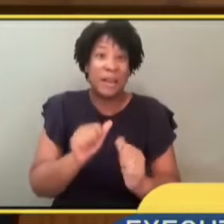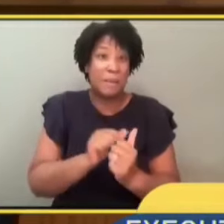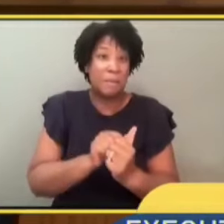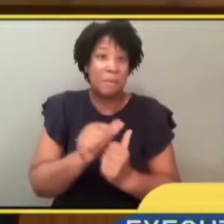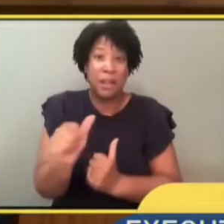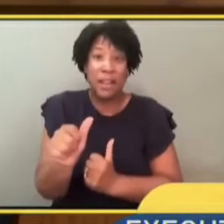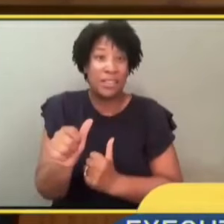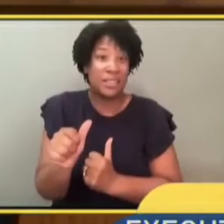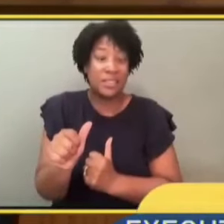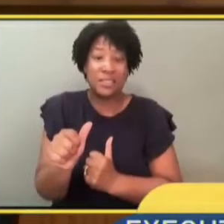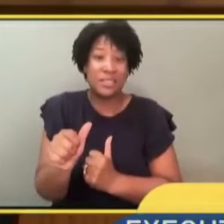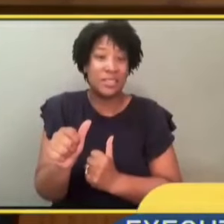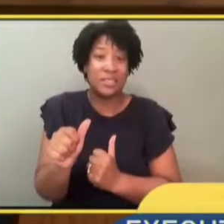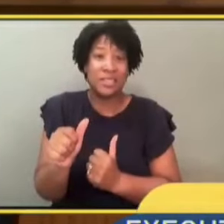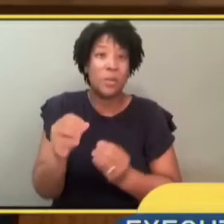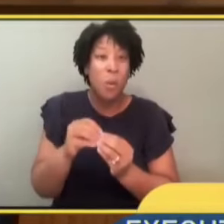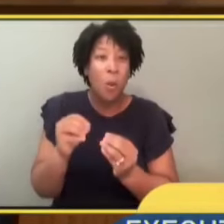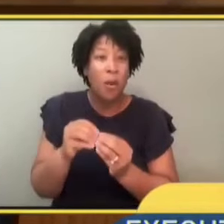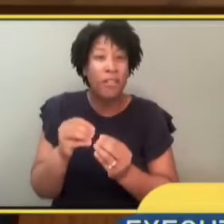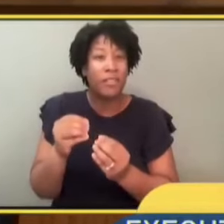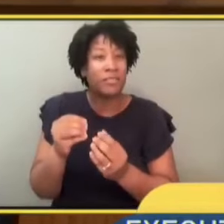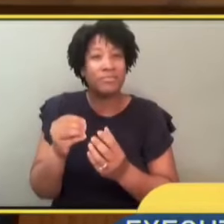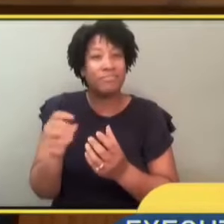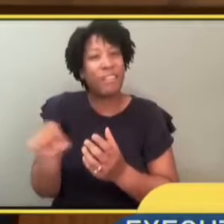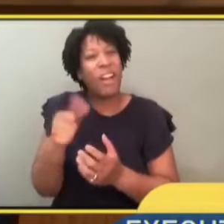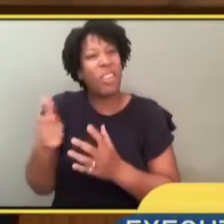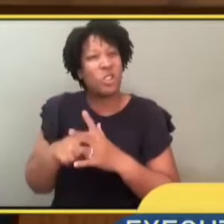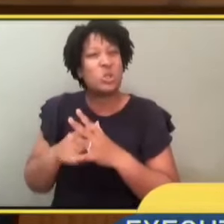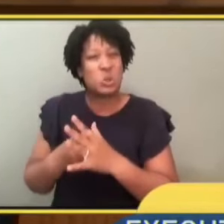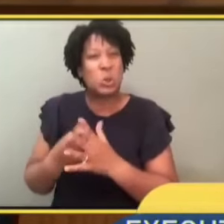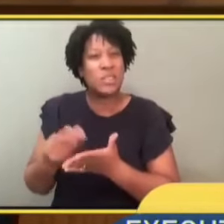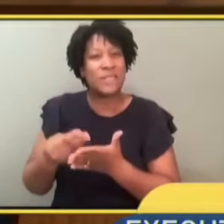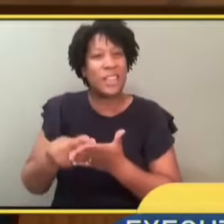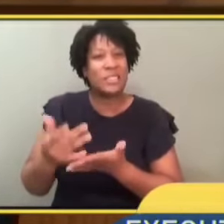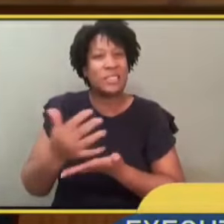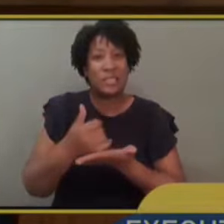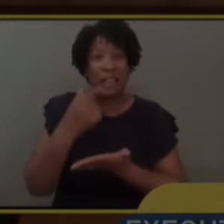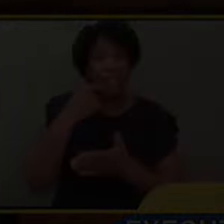source of funds. So I think this is a dangerous bill. I hope that we kill it.